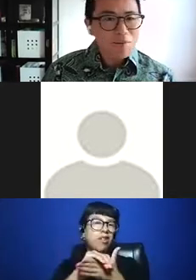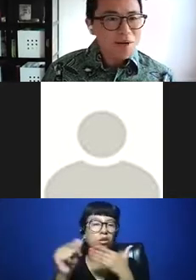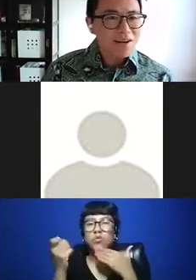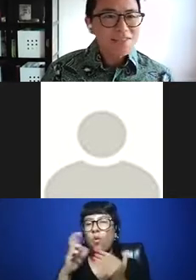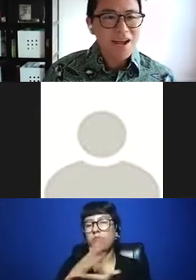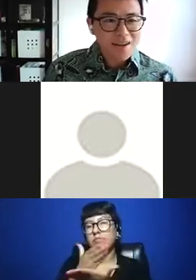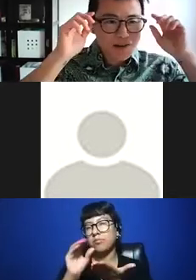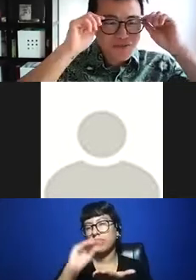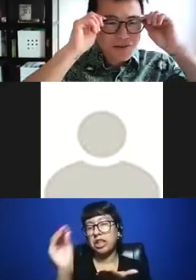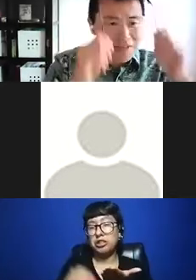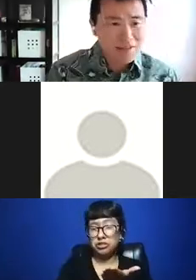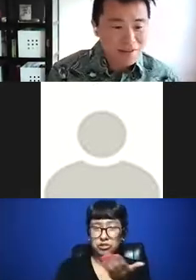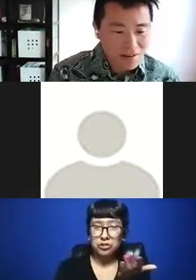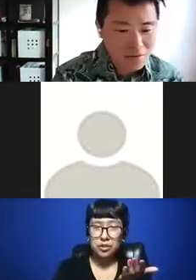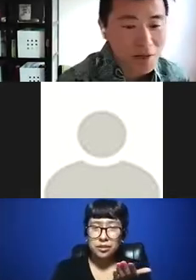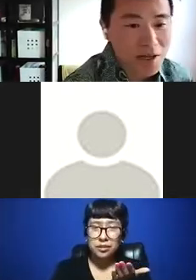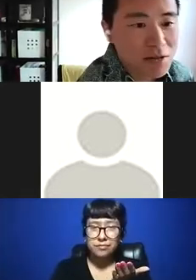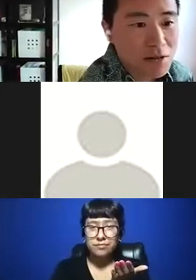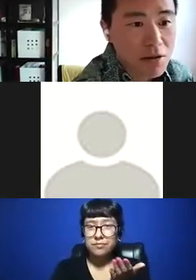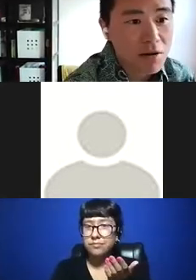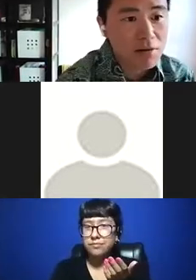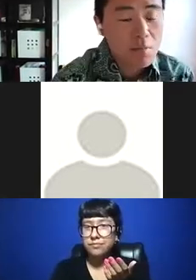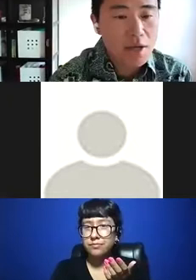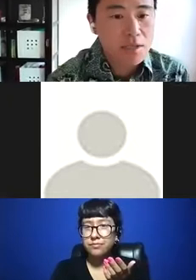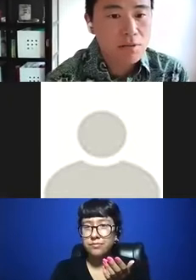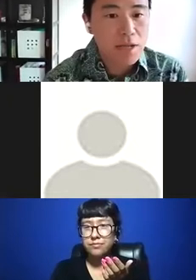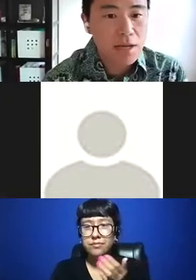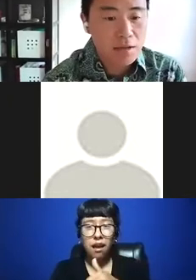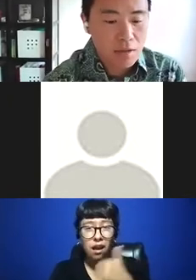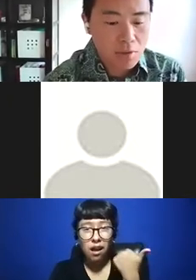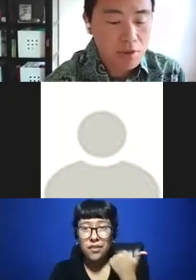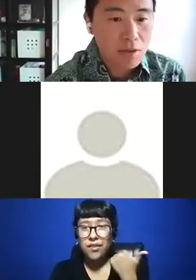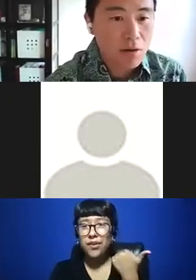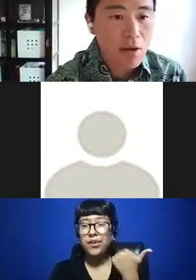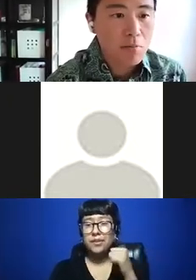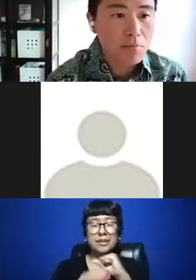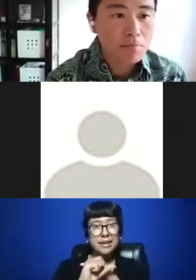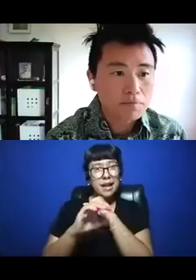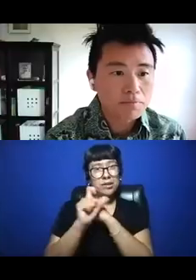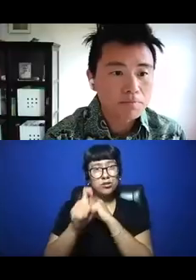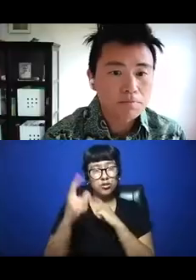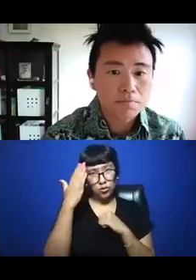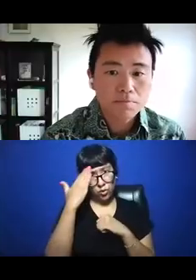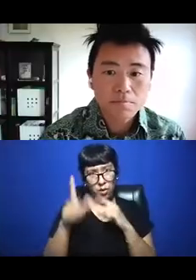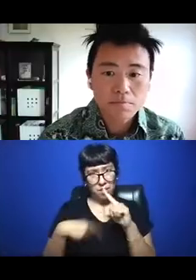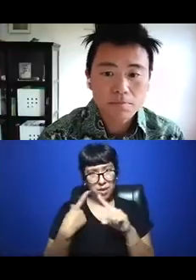Does anybody else? I know everyone here are organizers. Are there other campaigns that you'd like people to know about?